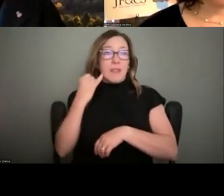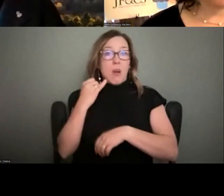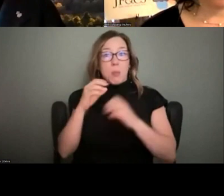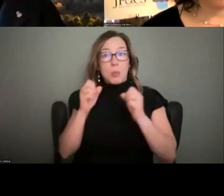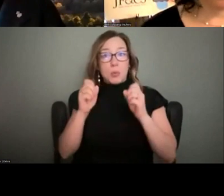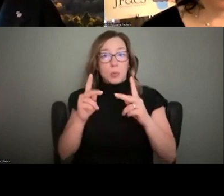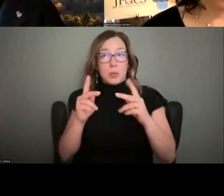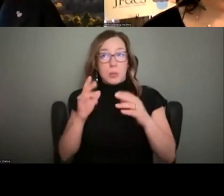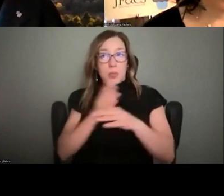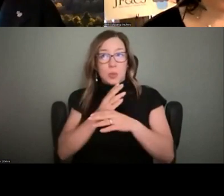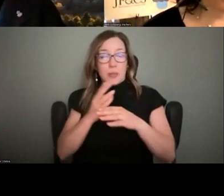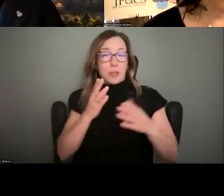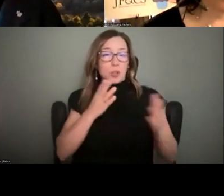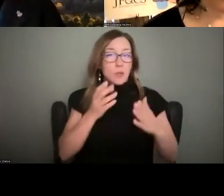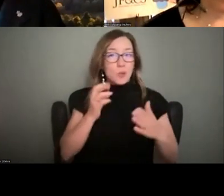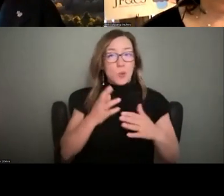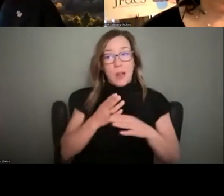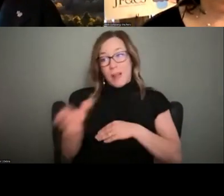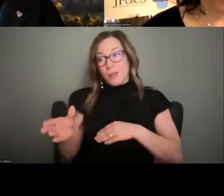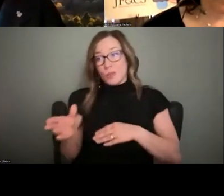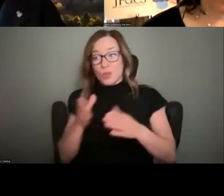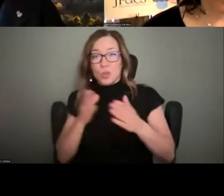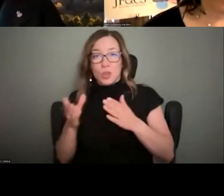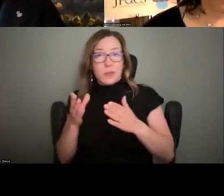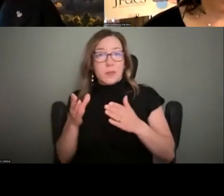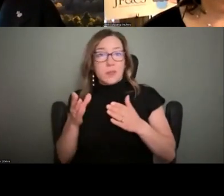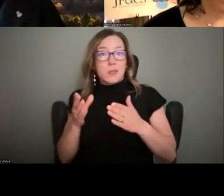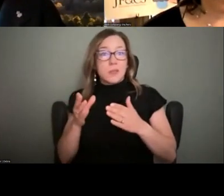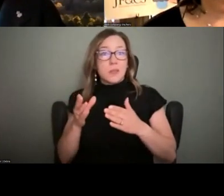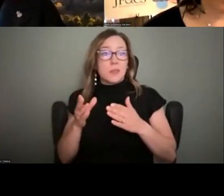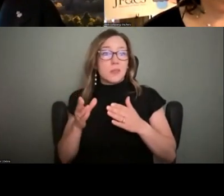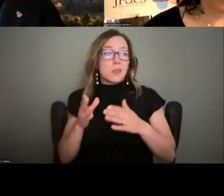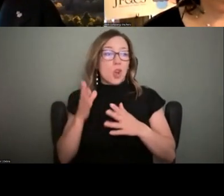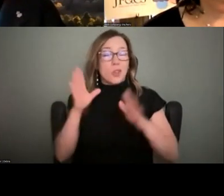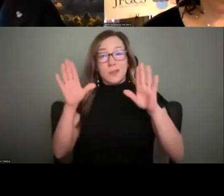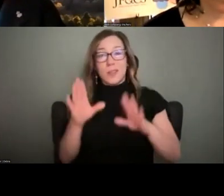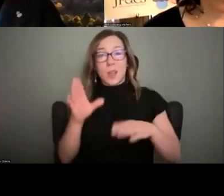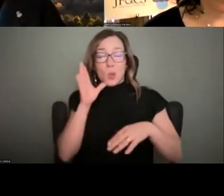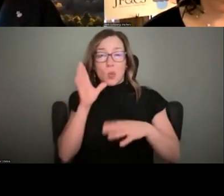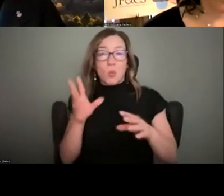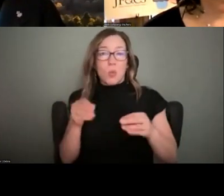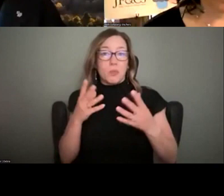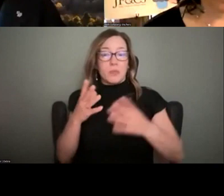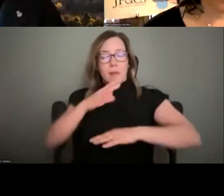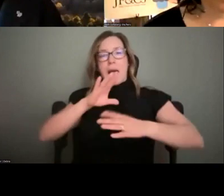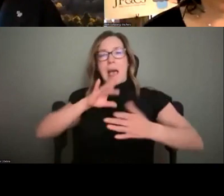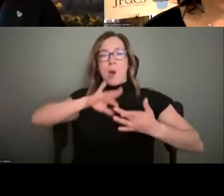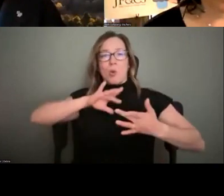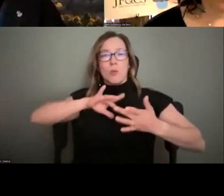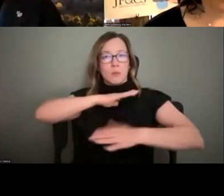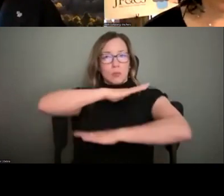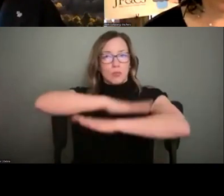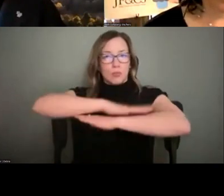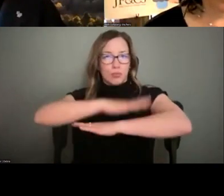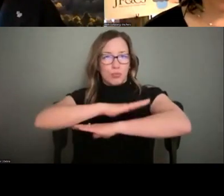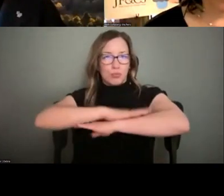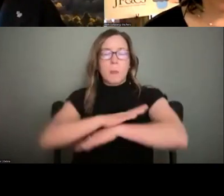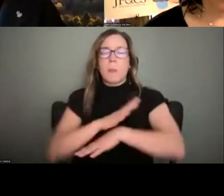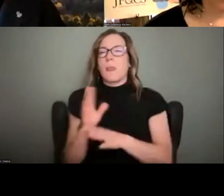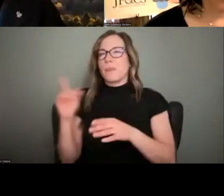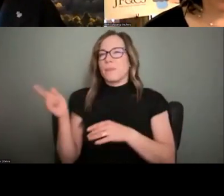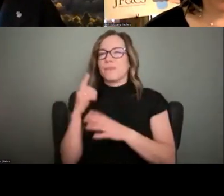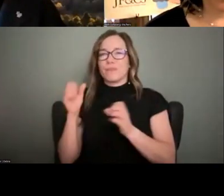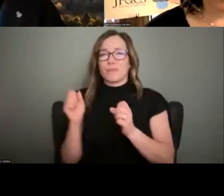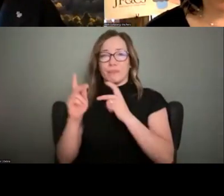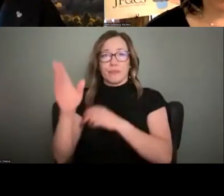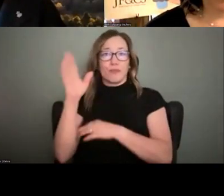or after a service on a Sunday, we will have an outreach table. There's always opportunities to do presentations at